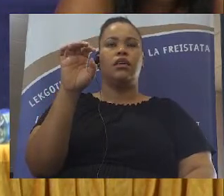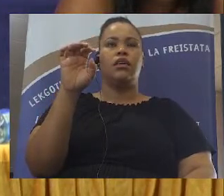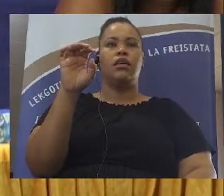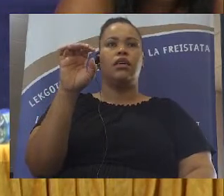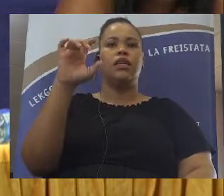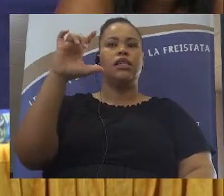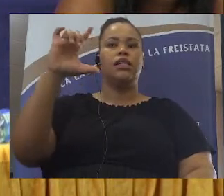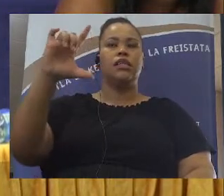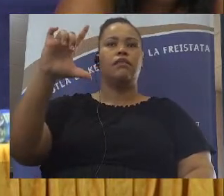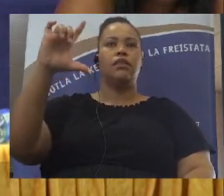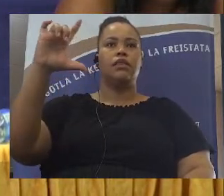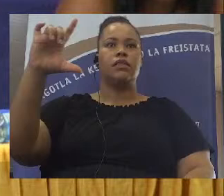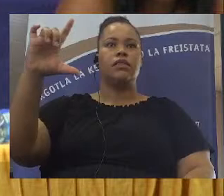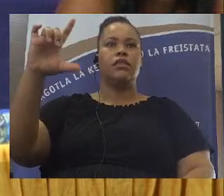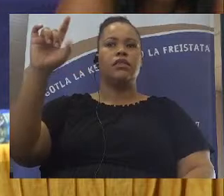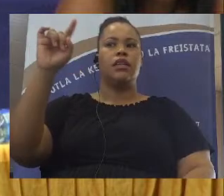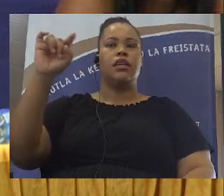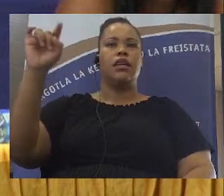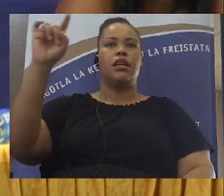NKEANE